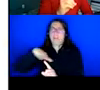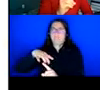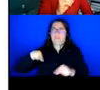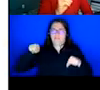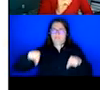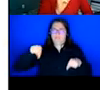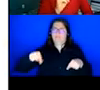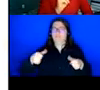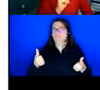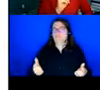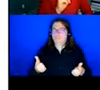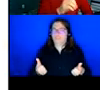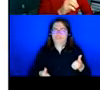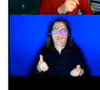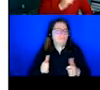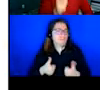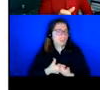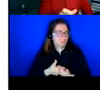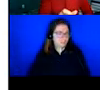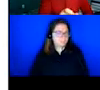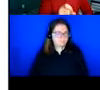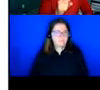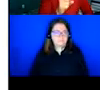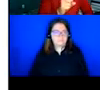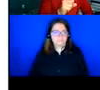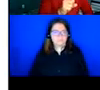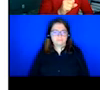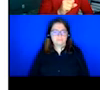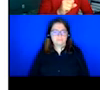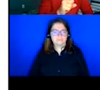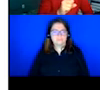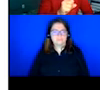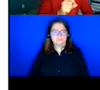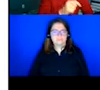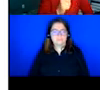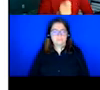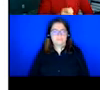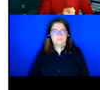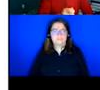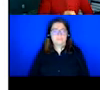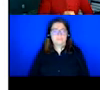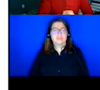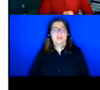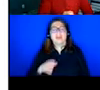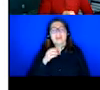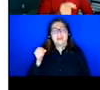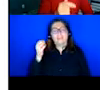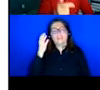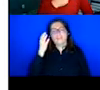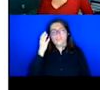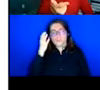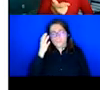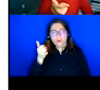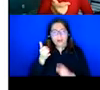kind of think about as well. What are things that are making it harder to accomplish your goals? And why do you think some of these challenges exist?